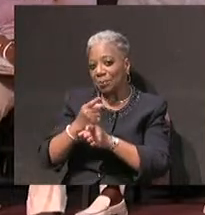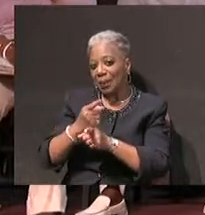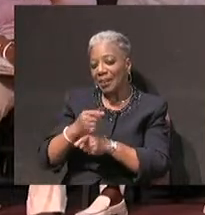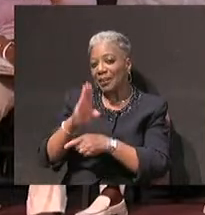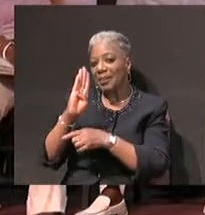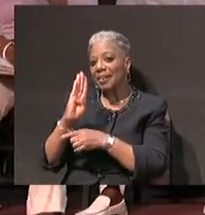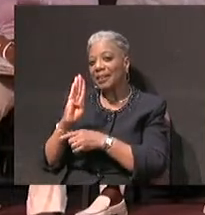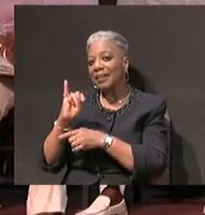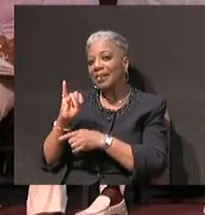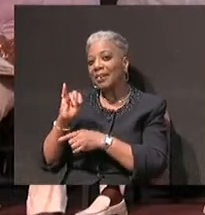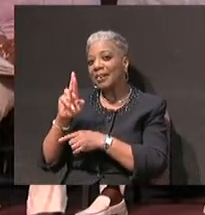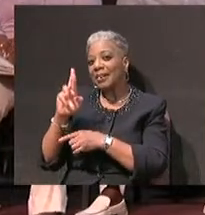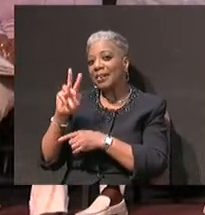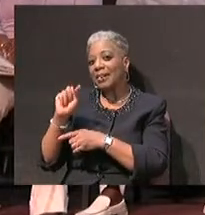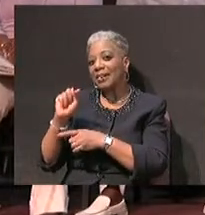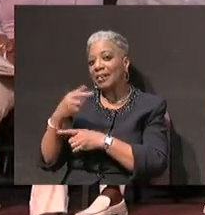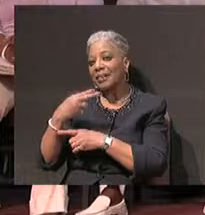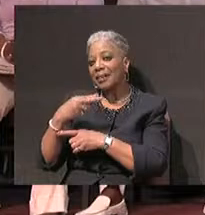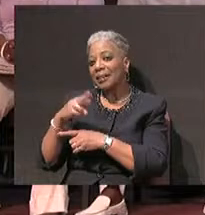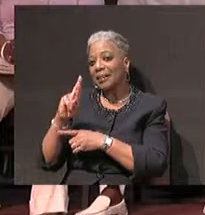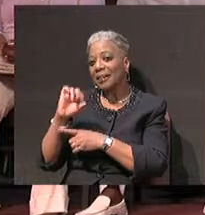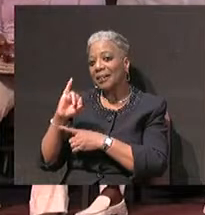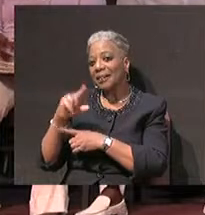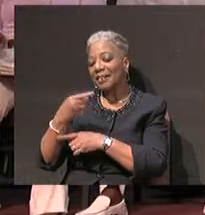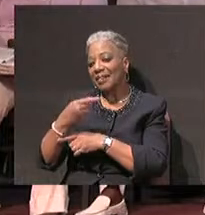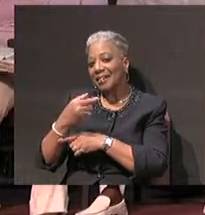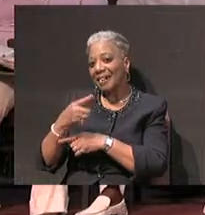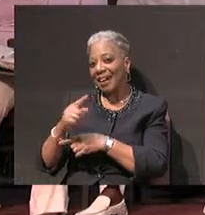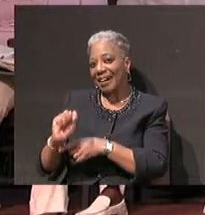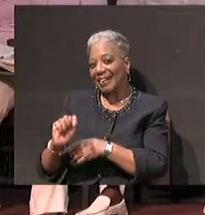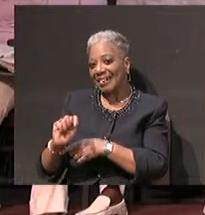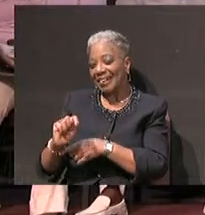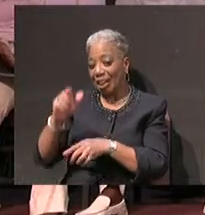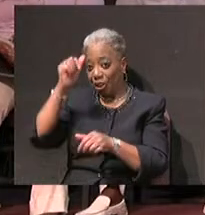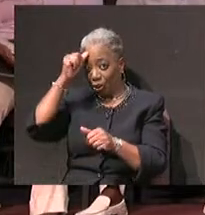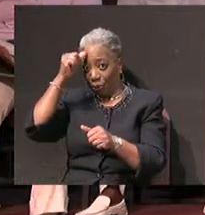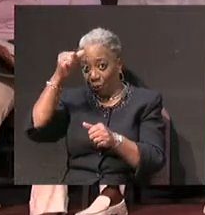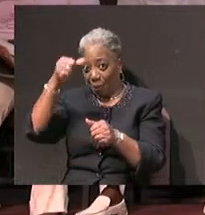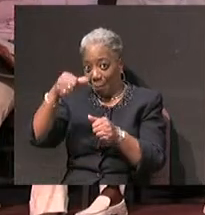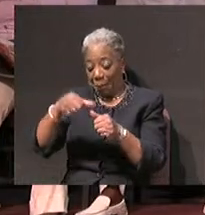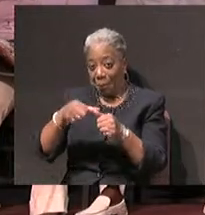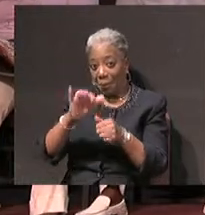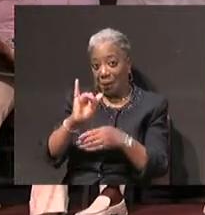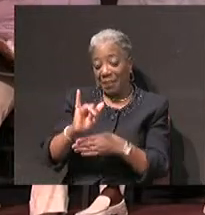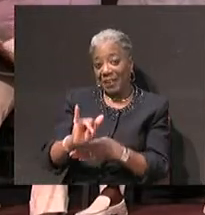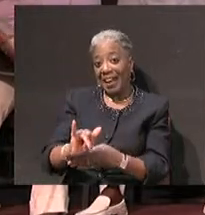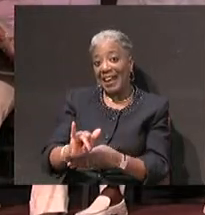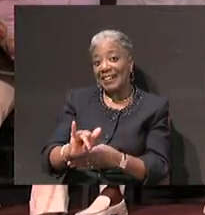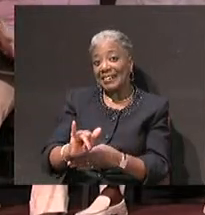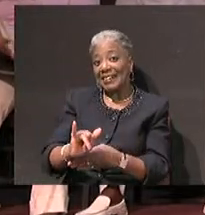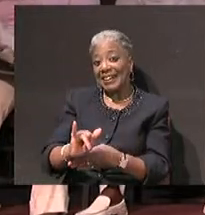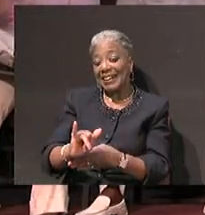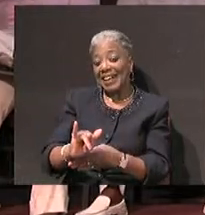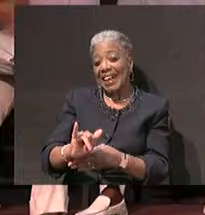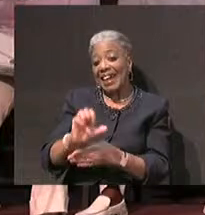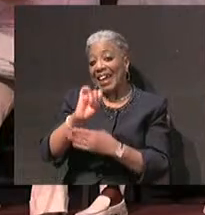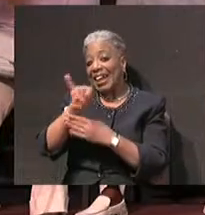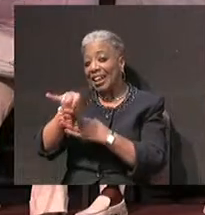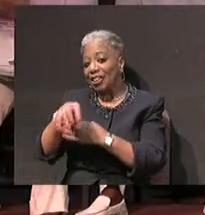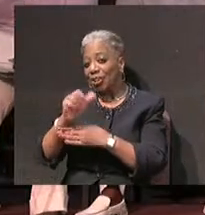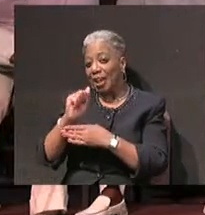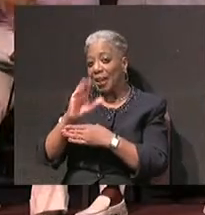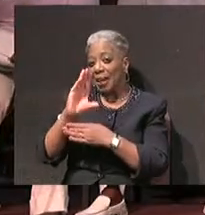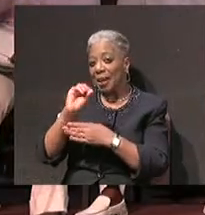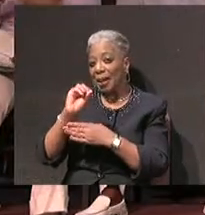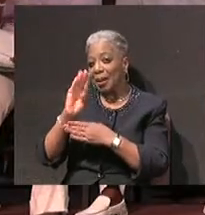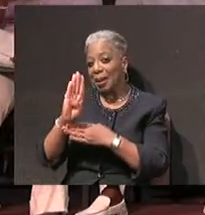Bethel. And when he gets to Bethel, he sleeps, but he has a dream of a ladder stretching from heaven to